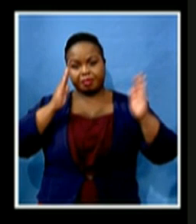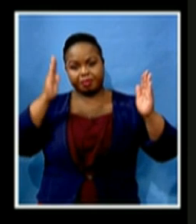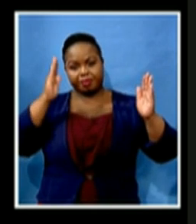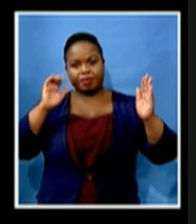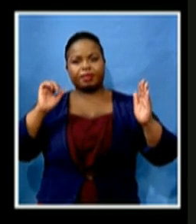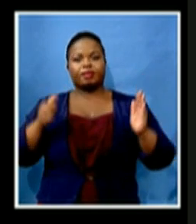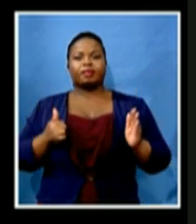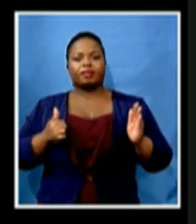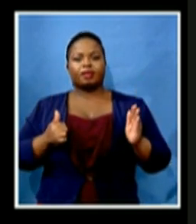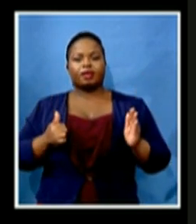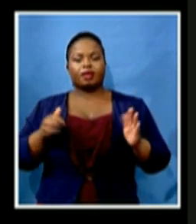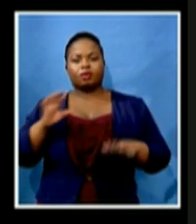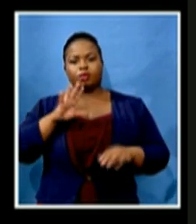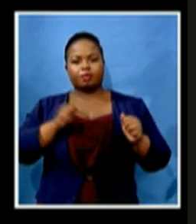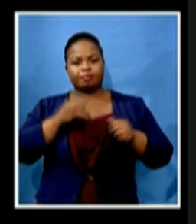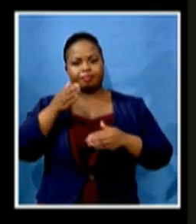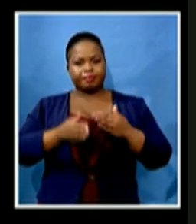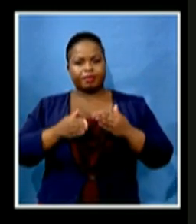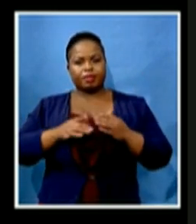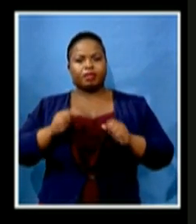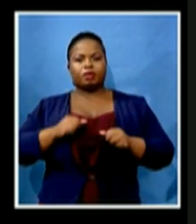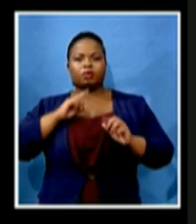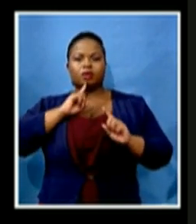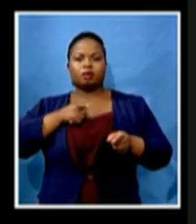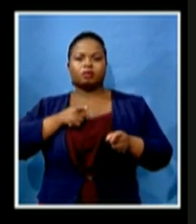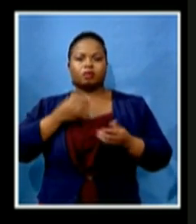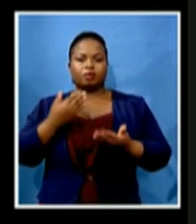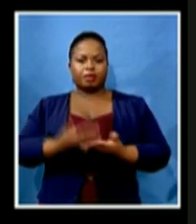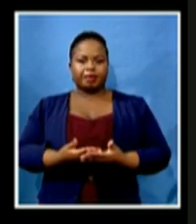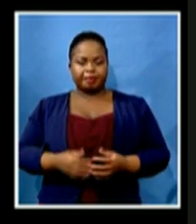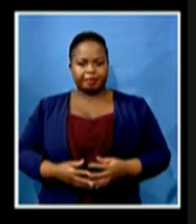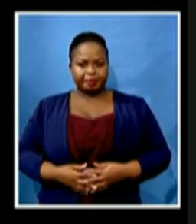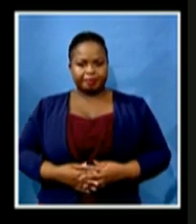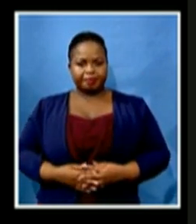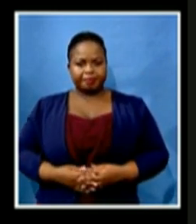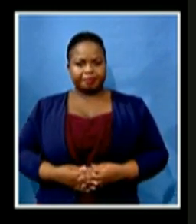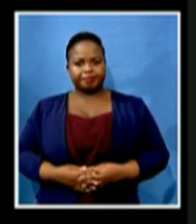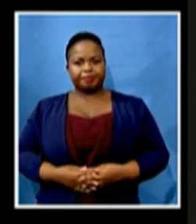will allow for the respondents to respond. Thank you so much.